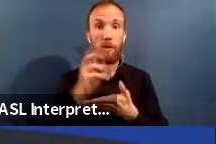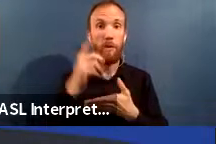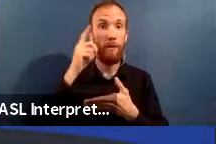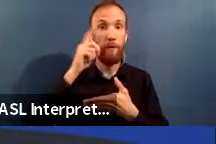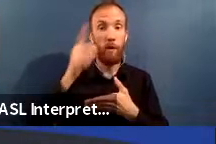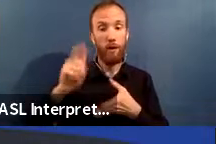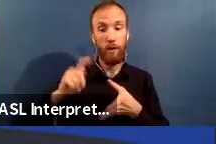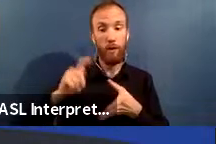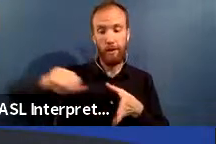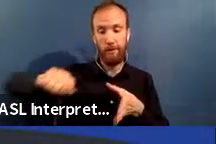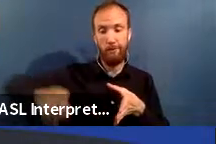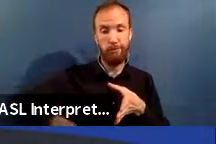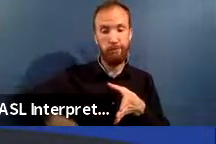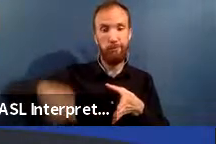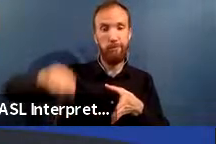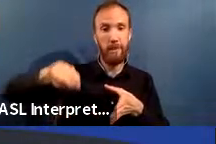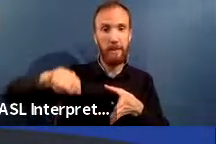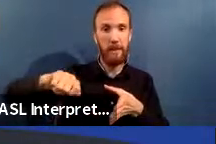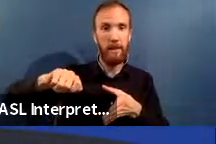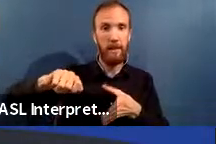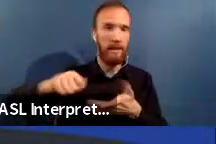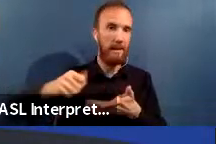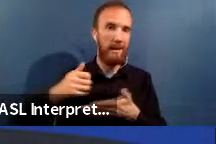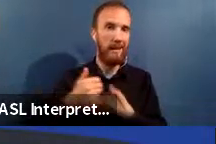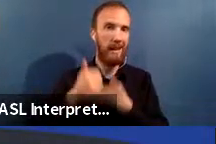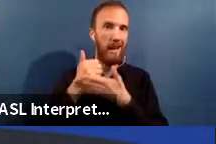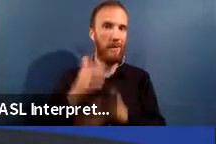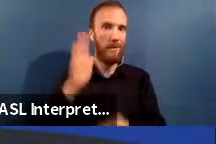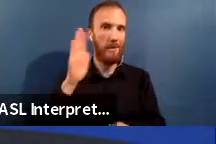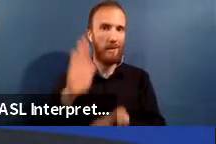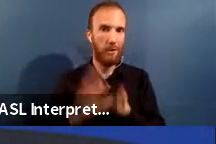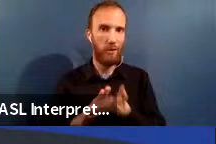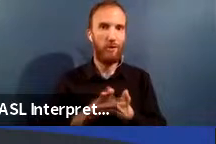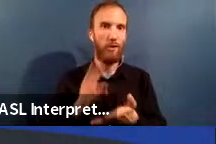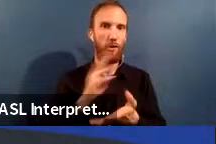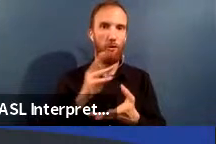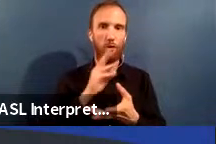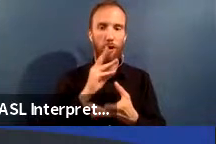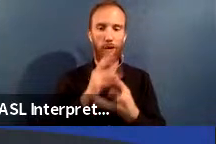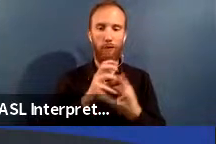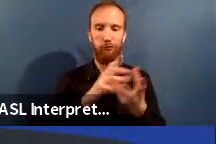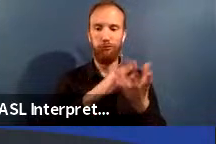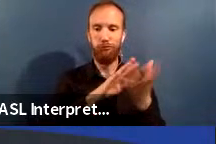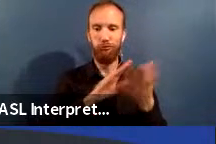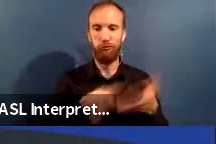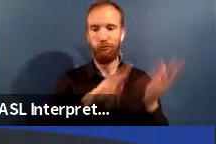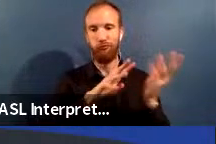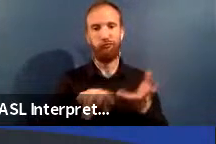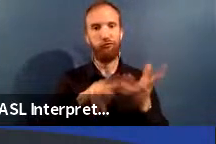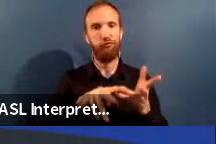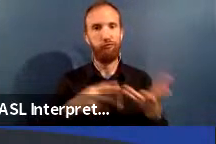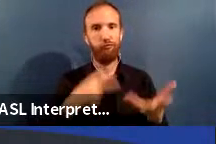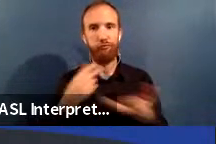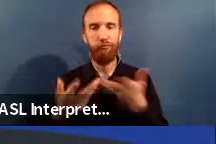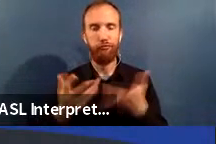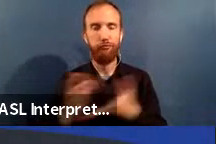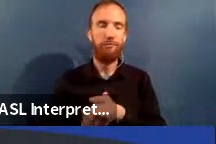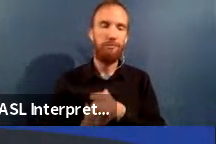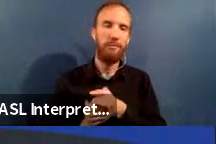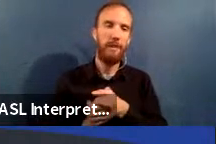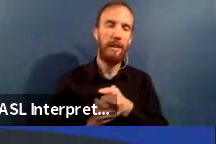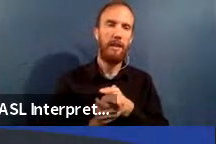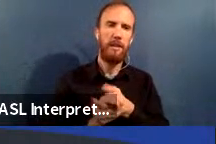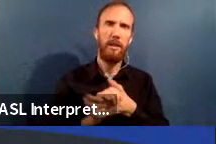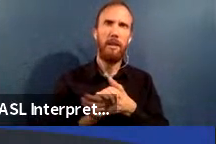and alleviate plumbing backups. A renovation would provide these benefits, but also